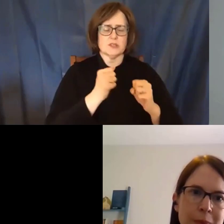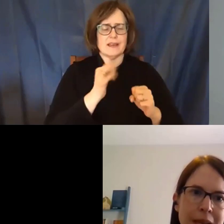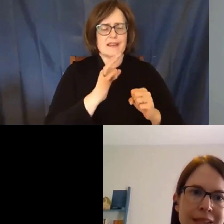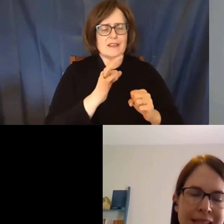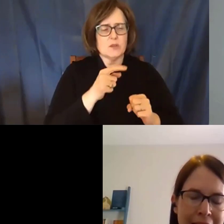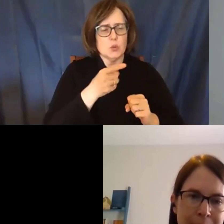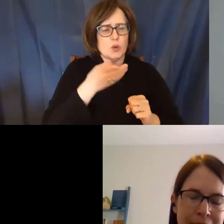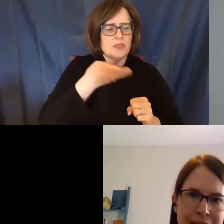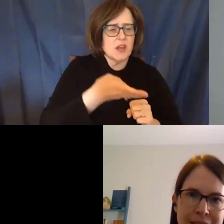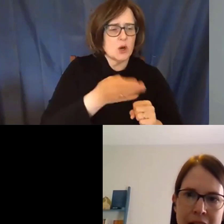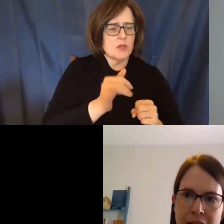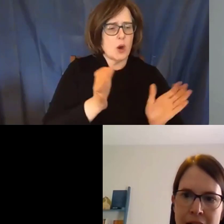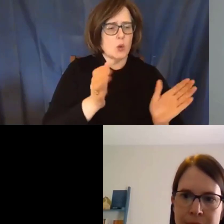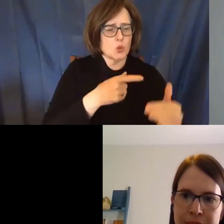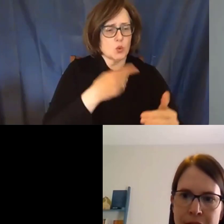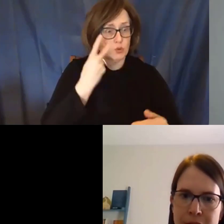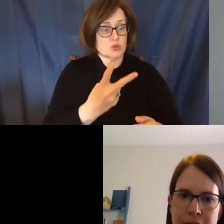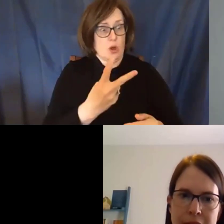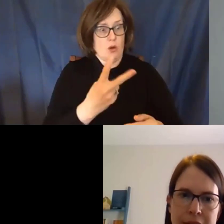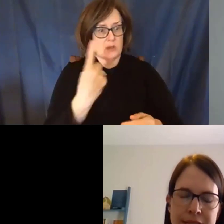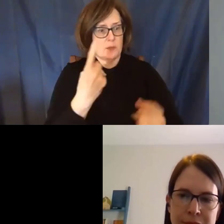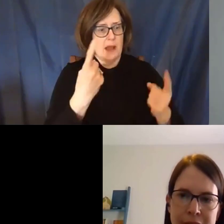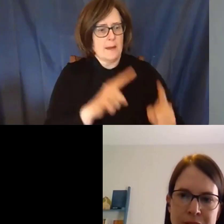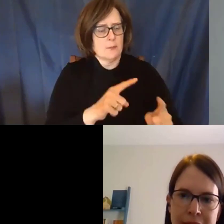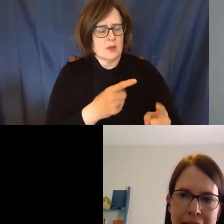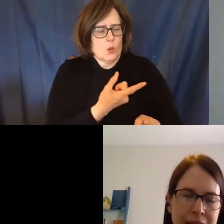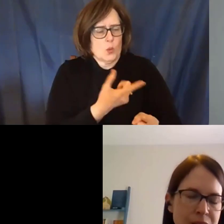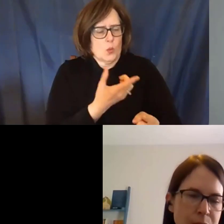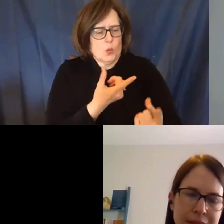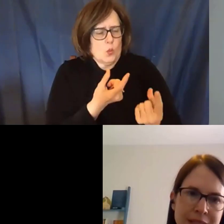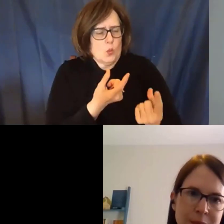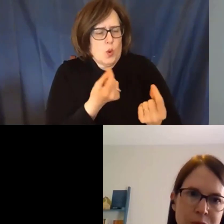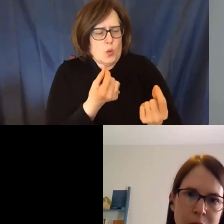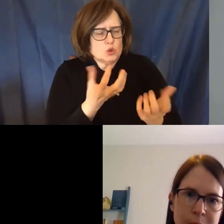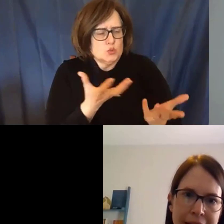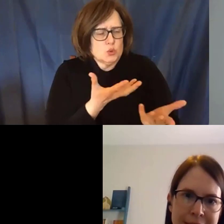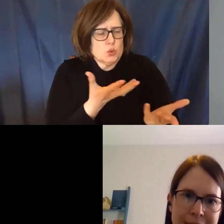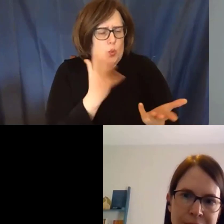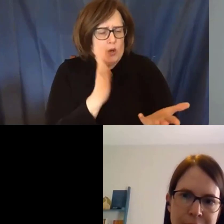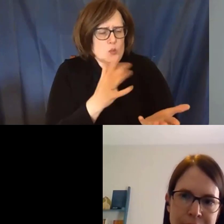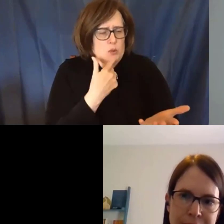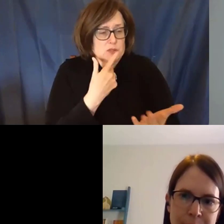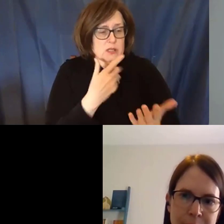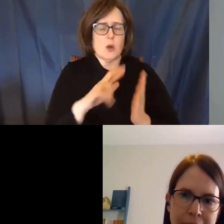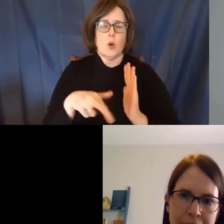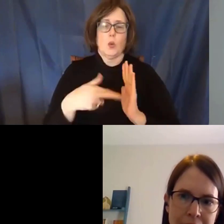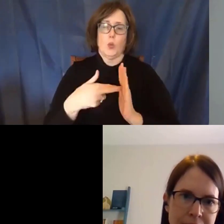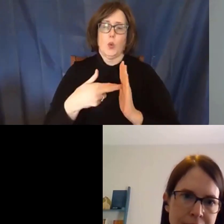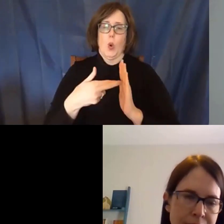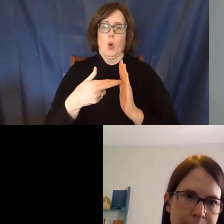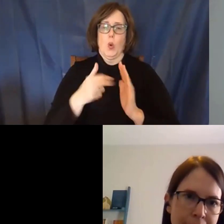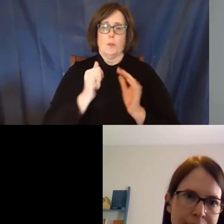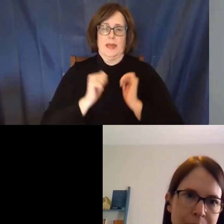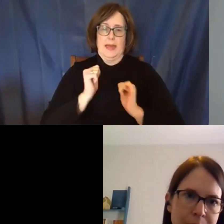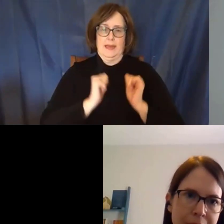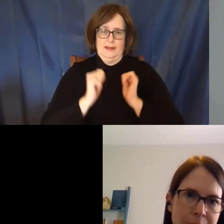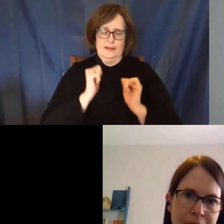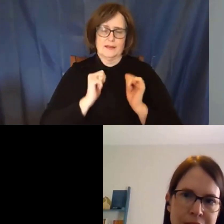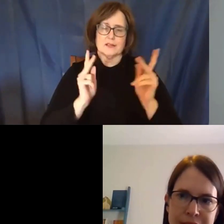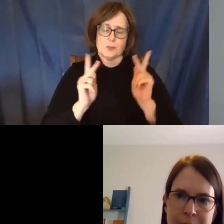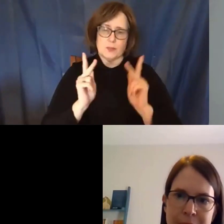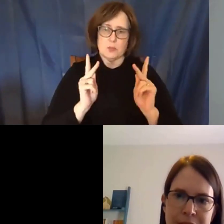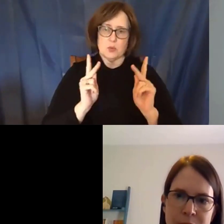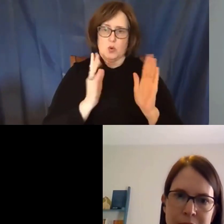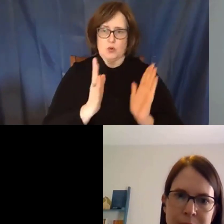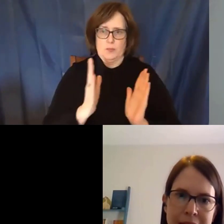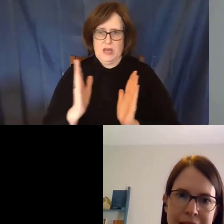room and this happened? So really doing some role play so that folks are prepared to respond when microaggressions